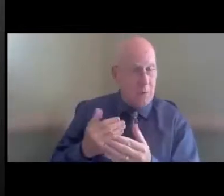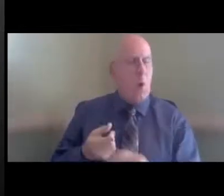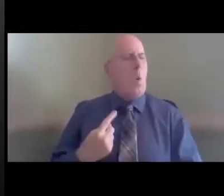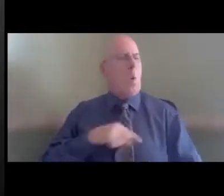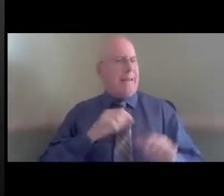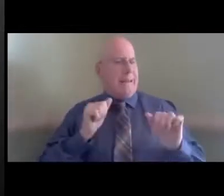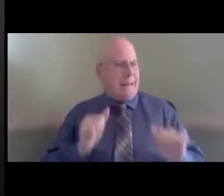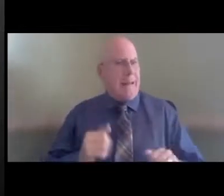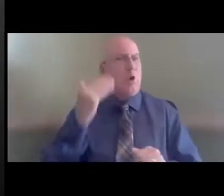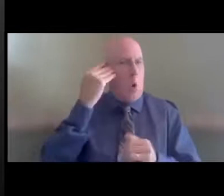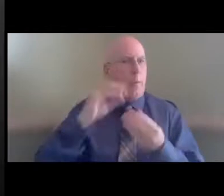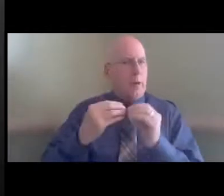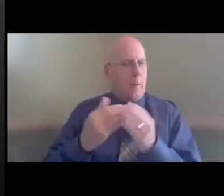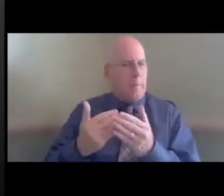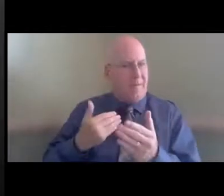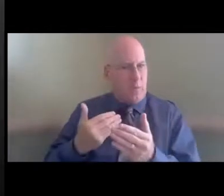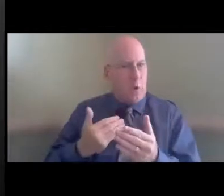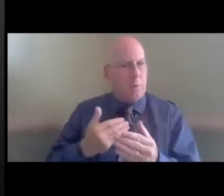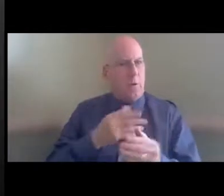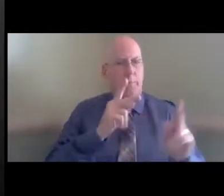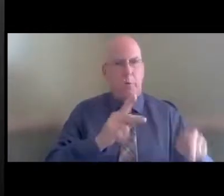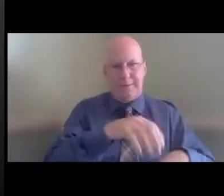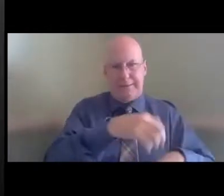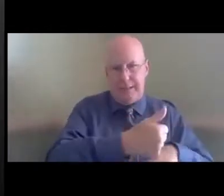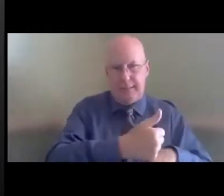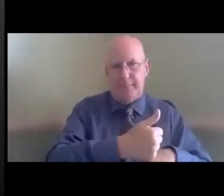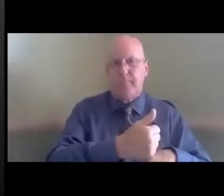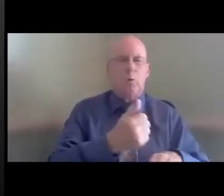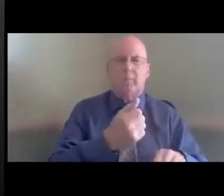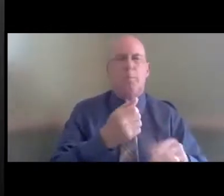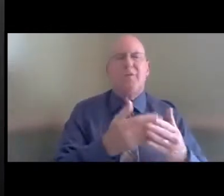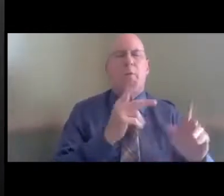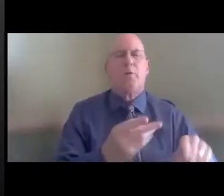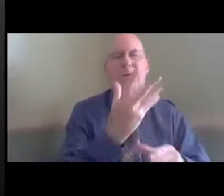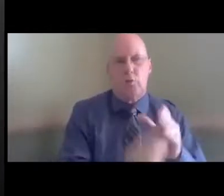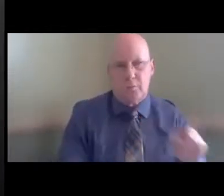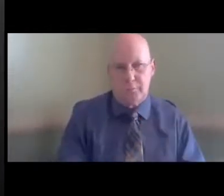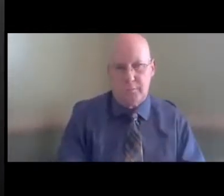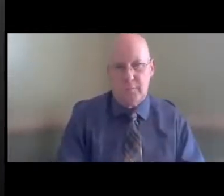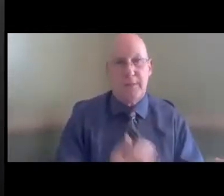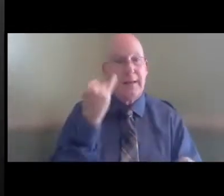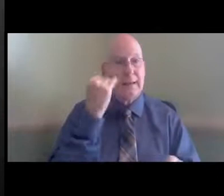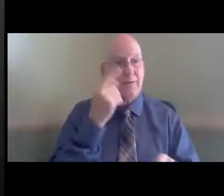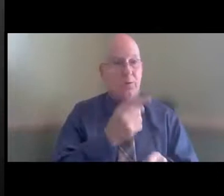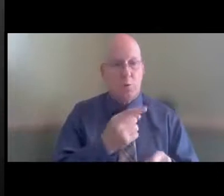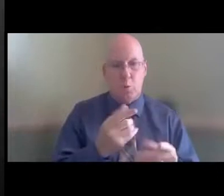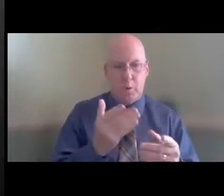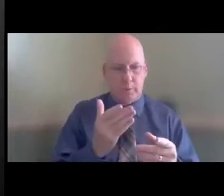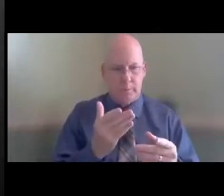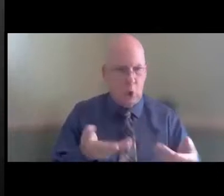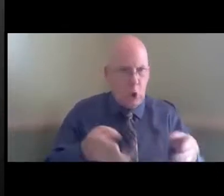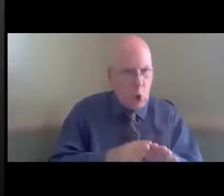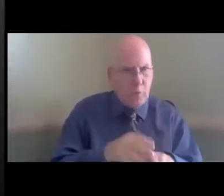Medicaid payback figure before the individual has passed away, because if you're going to dissolve one of these kinds of